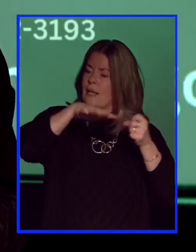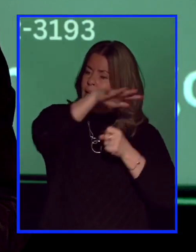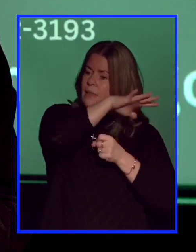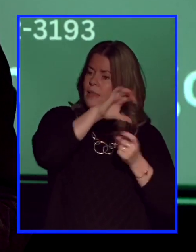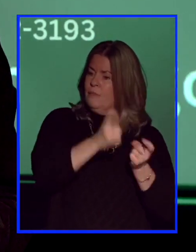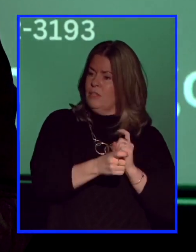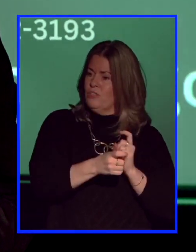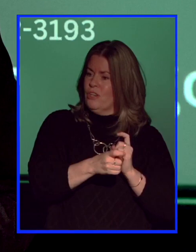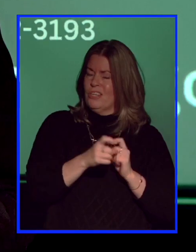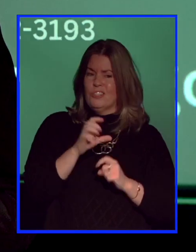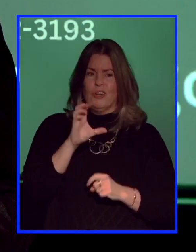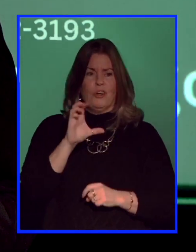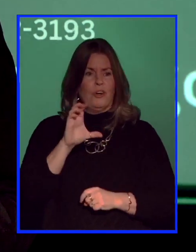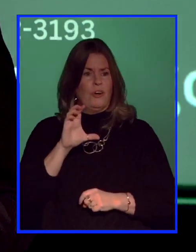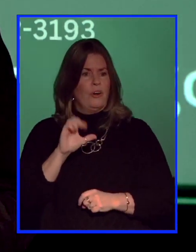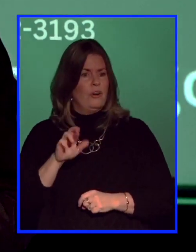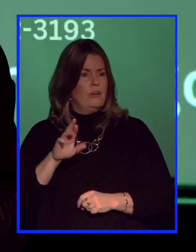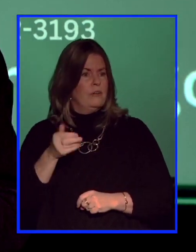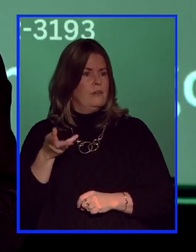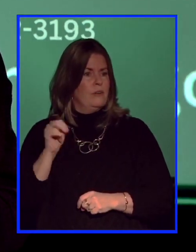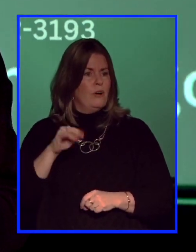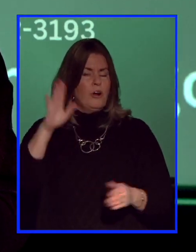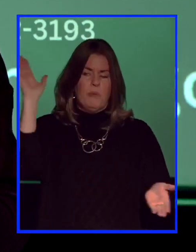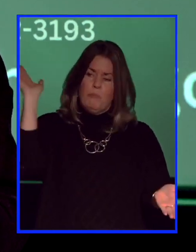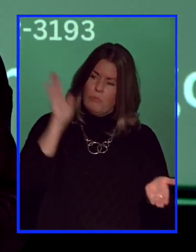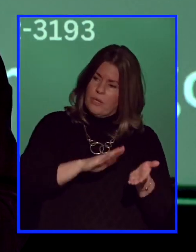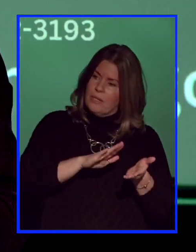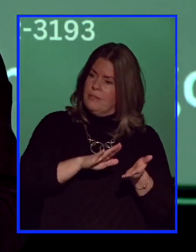bring carbon emissions down 40% below